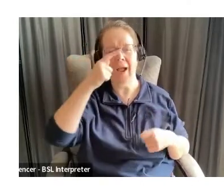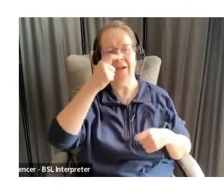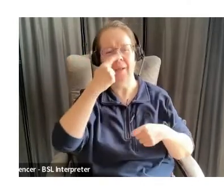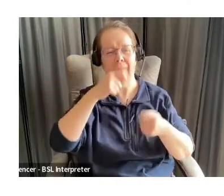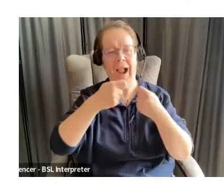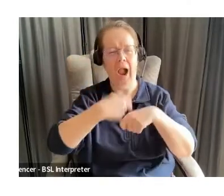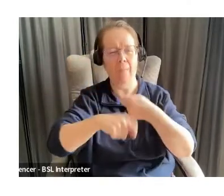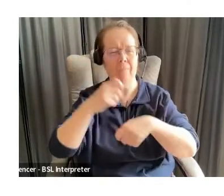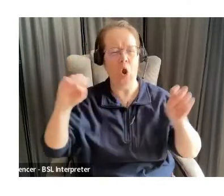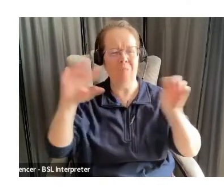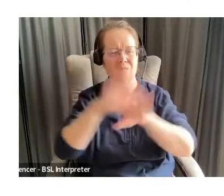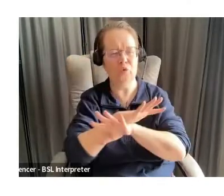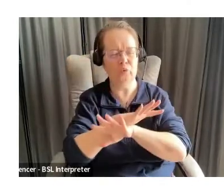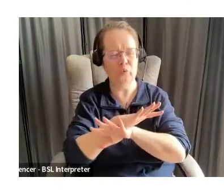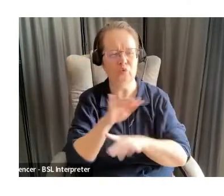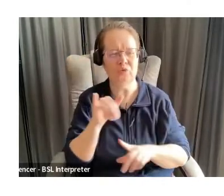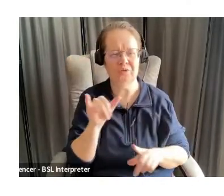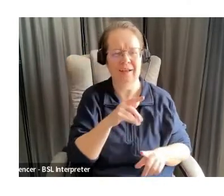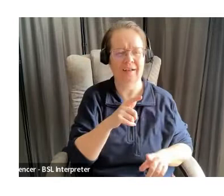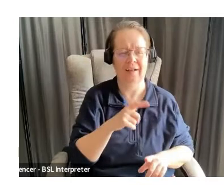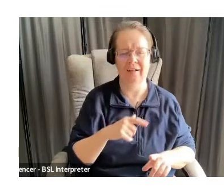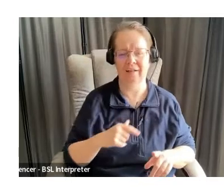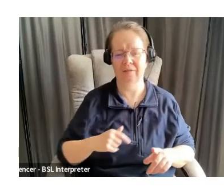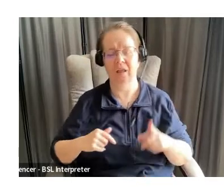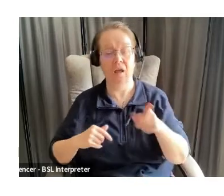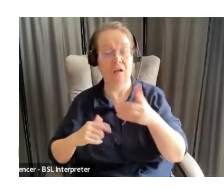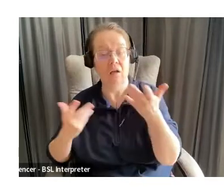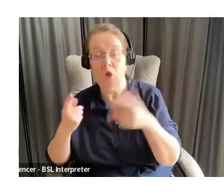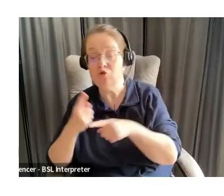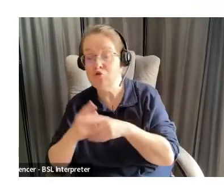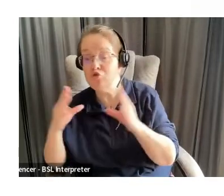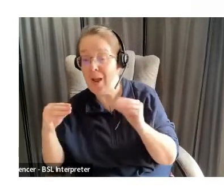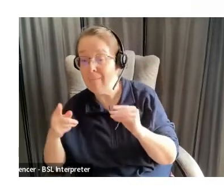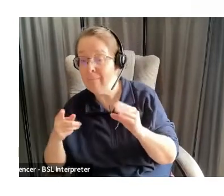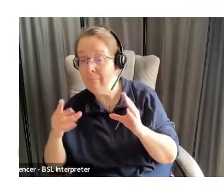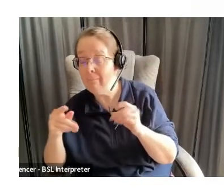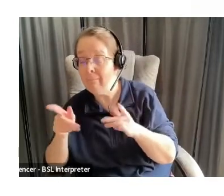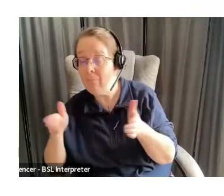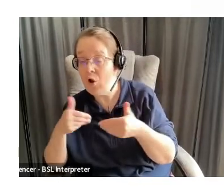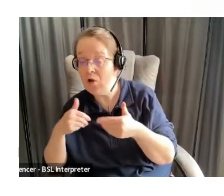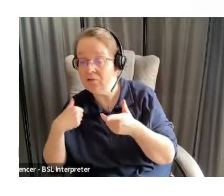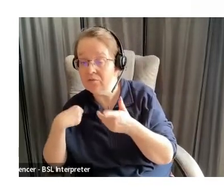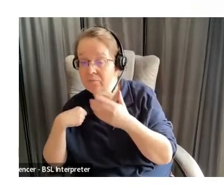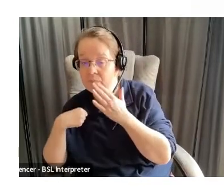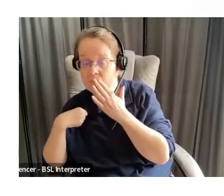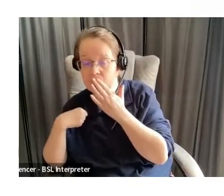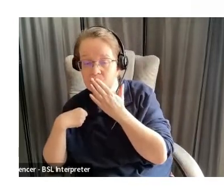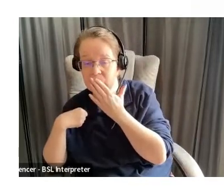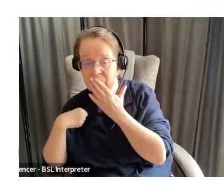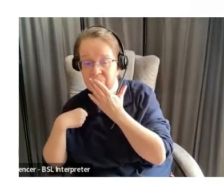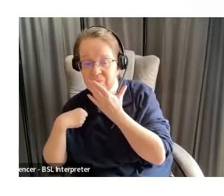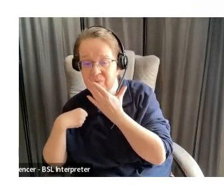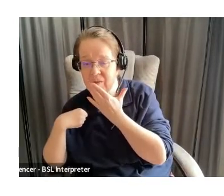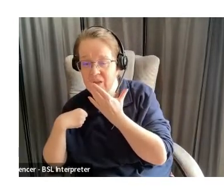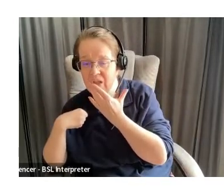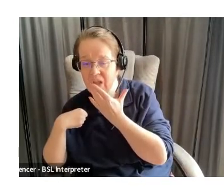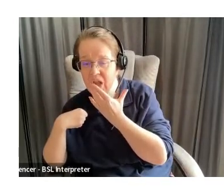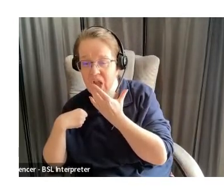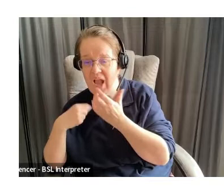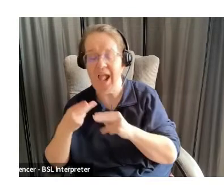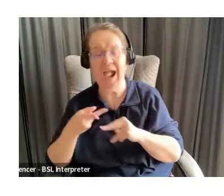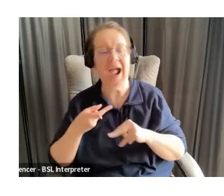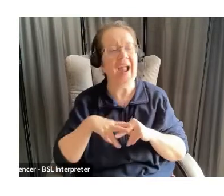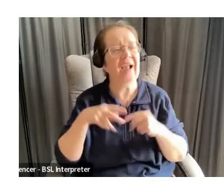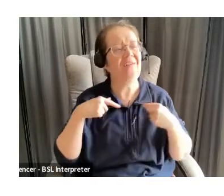the two. So anything else in the chat box? I have to ask myself whether it's a catastrophe if I don't get